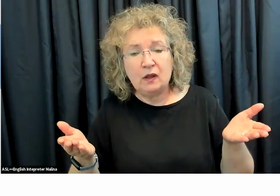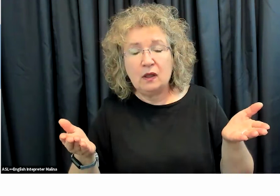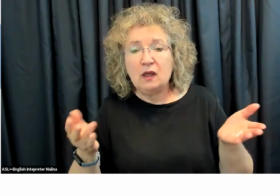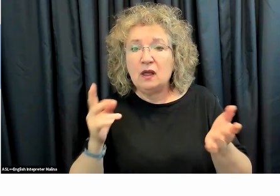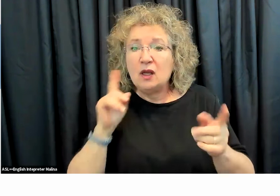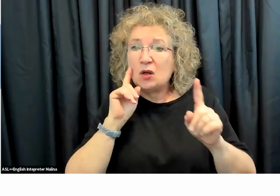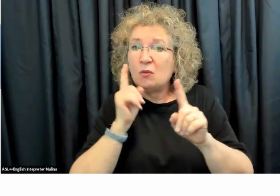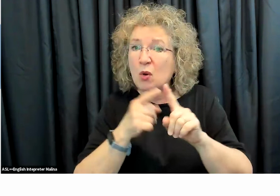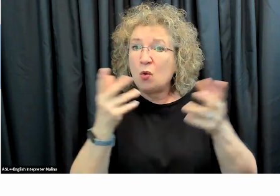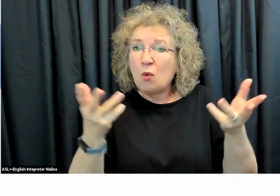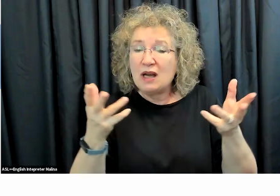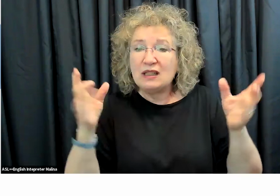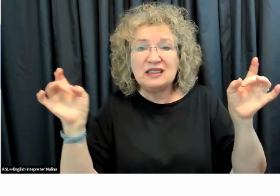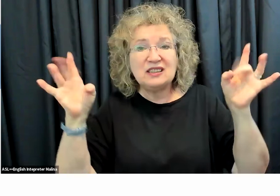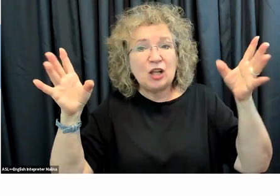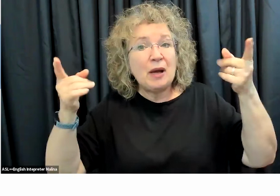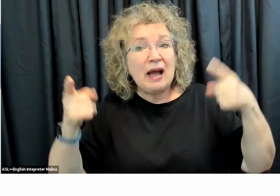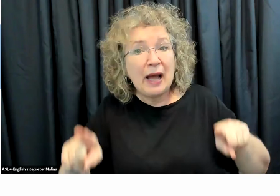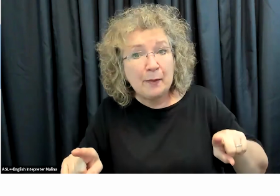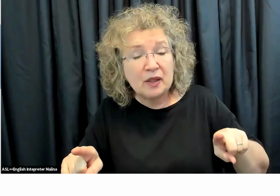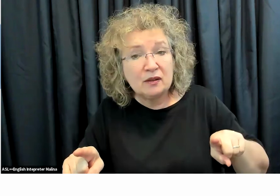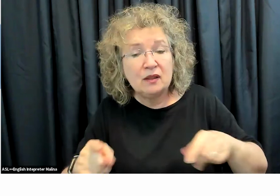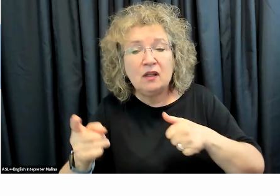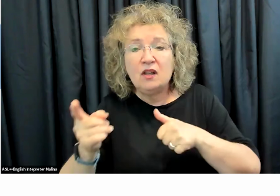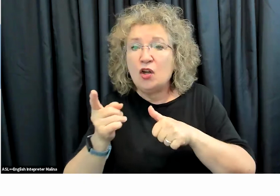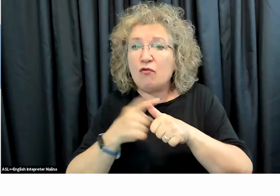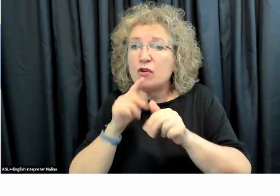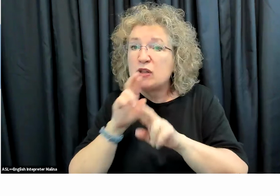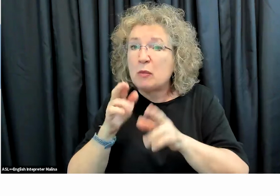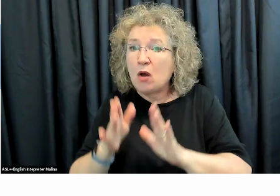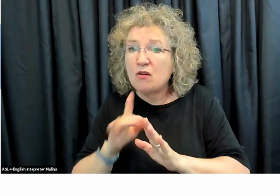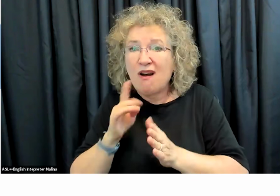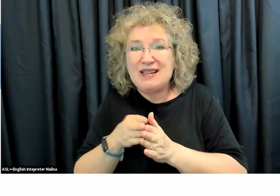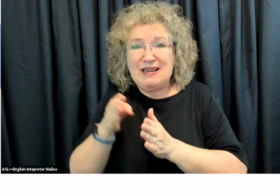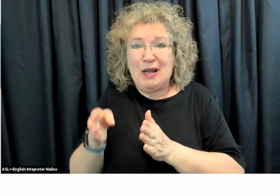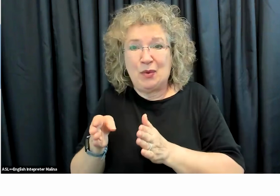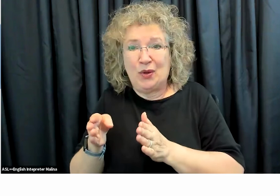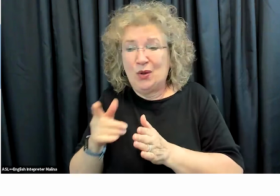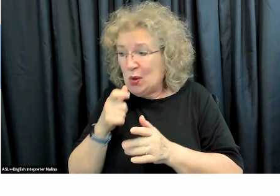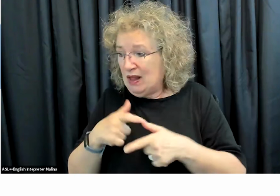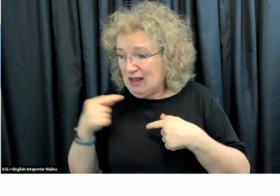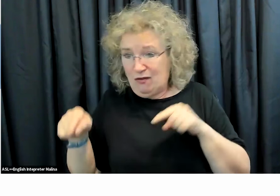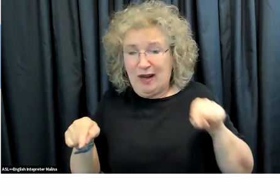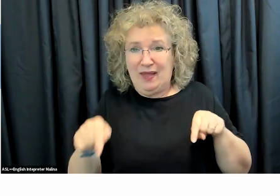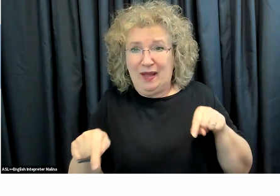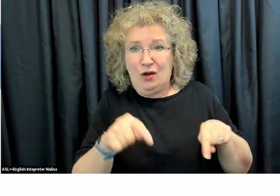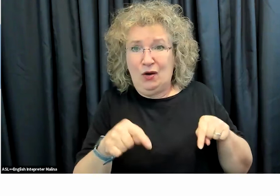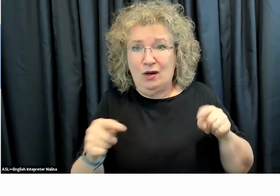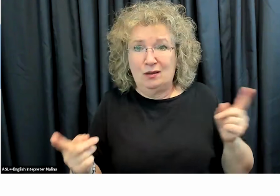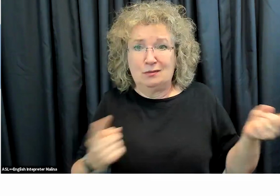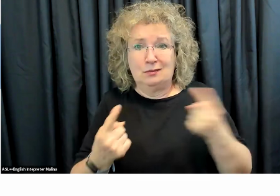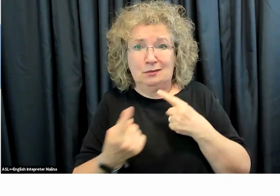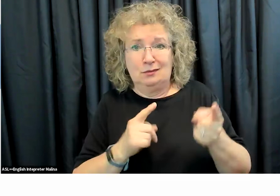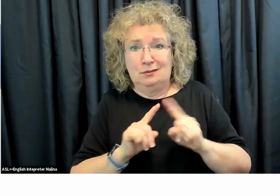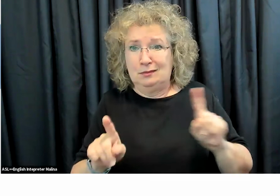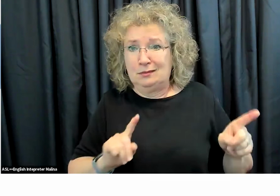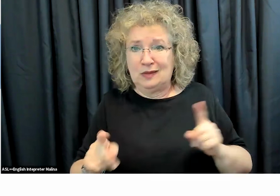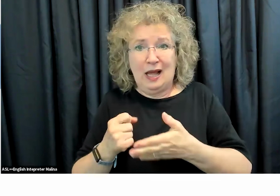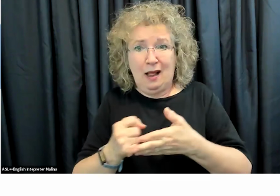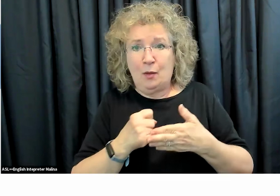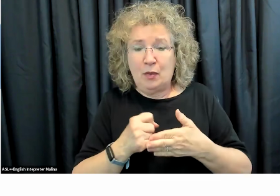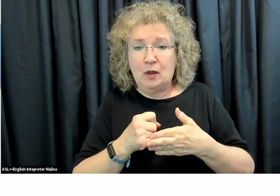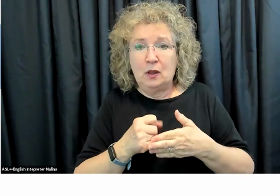first responders are typically your neighbors. They're typically the people who live right next to you, followed by your local emergency response